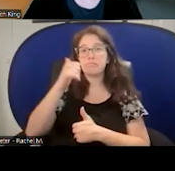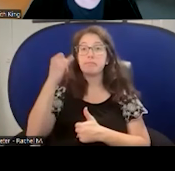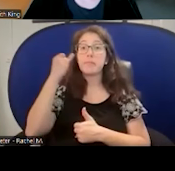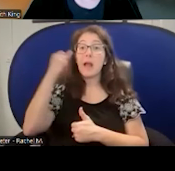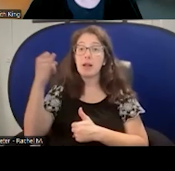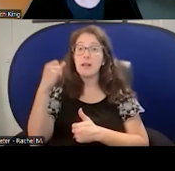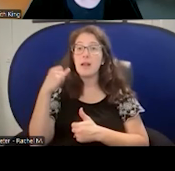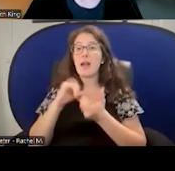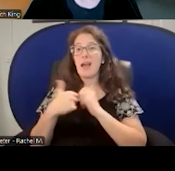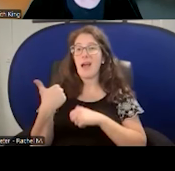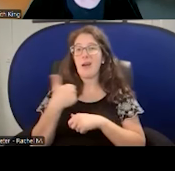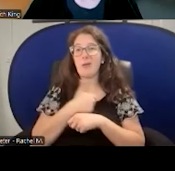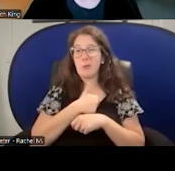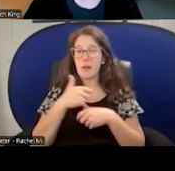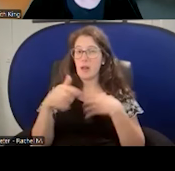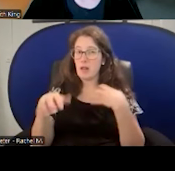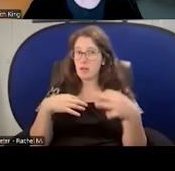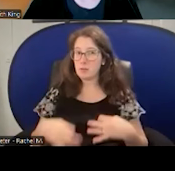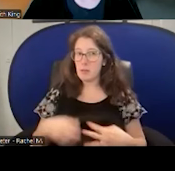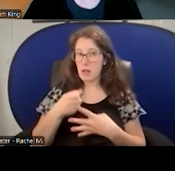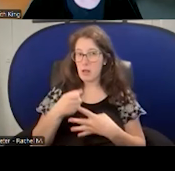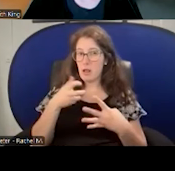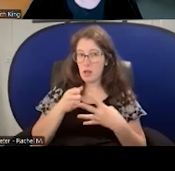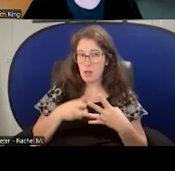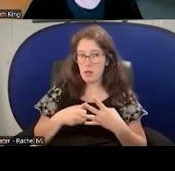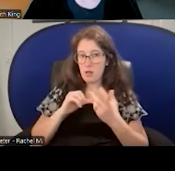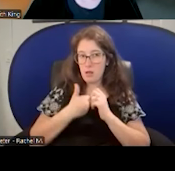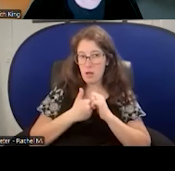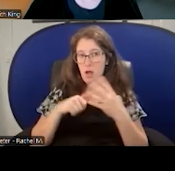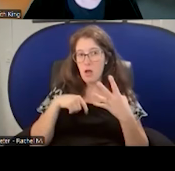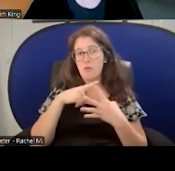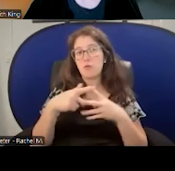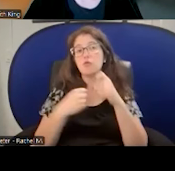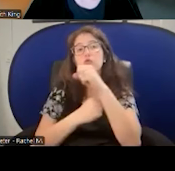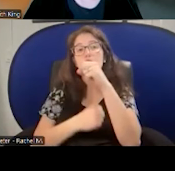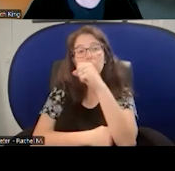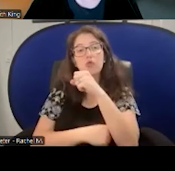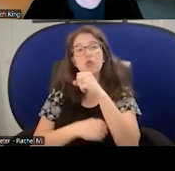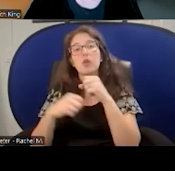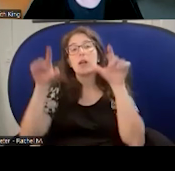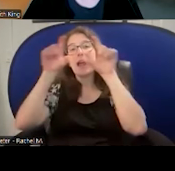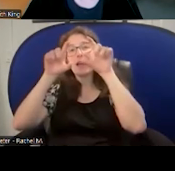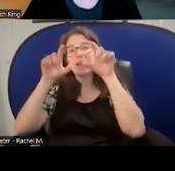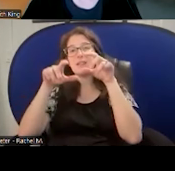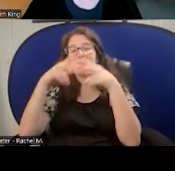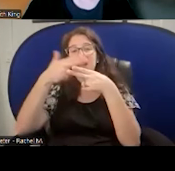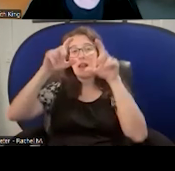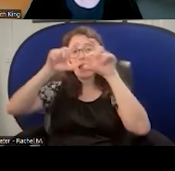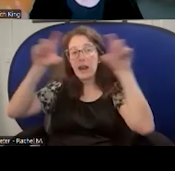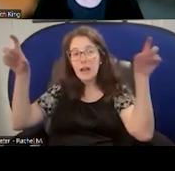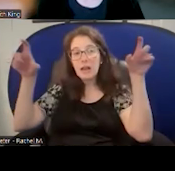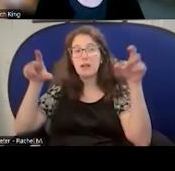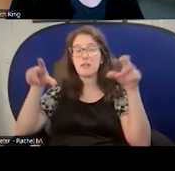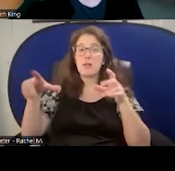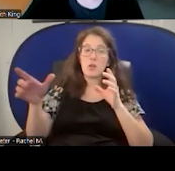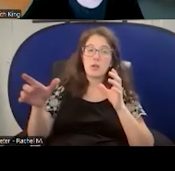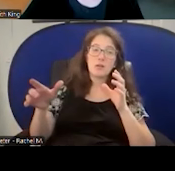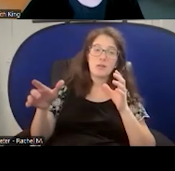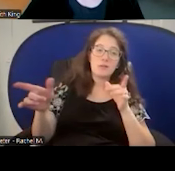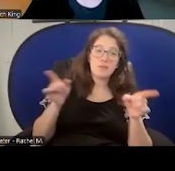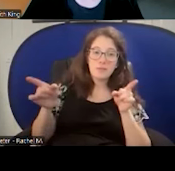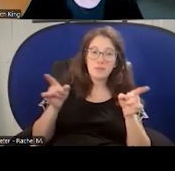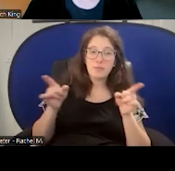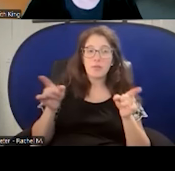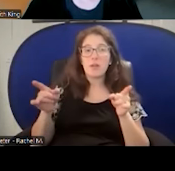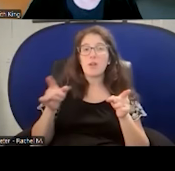P from POUR, that means you're thinking about things like structure, headings, contrast, alt text, captions, audio descriptions, all those things that we've